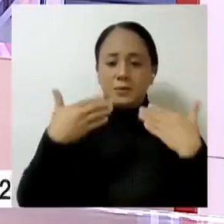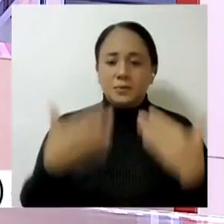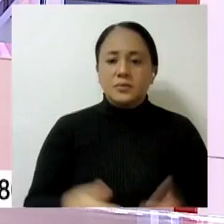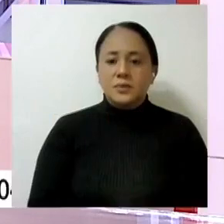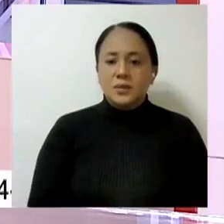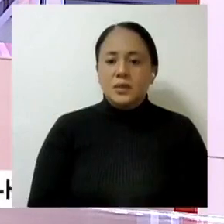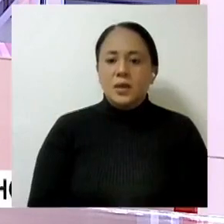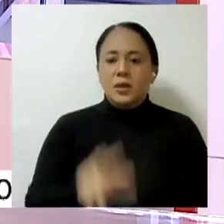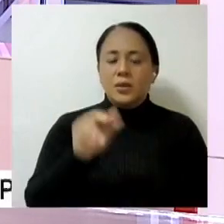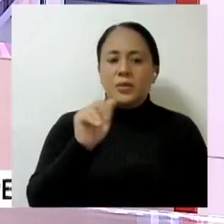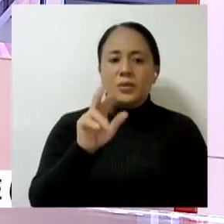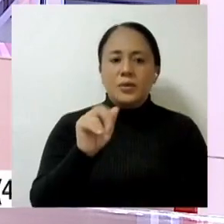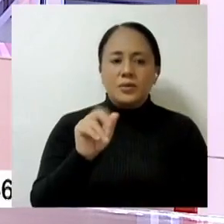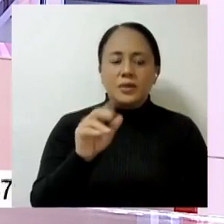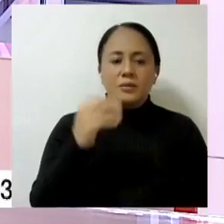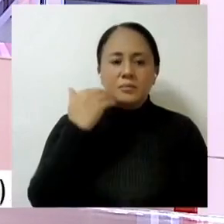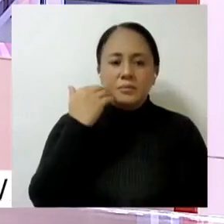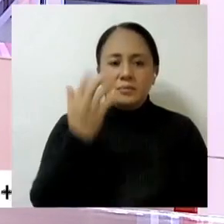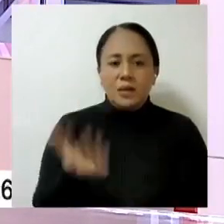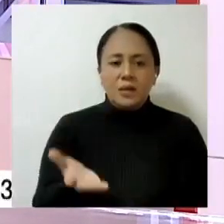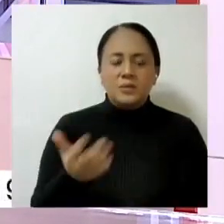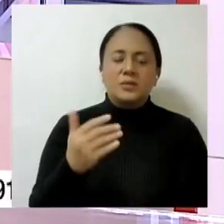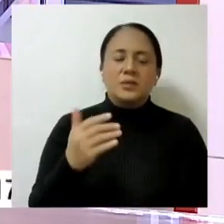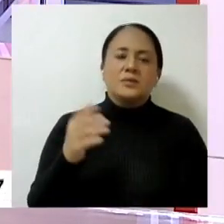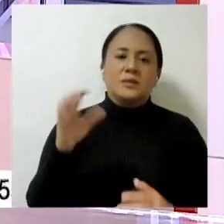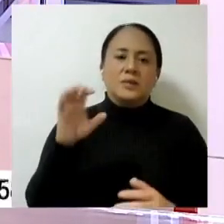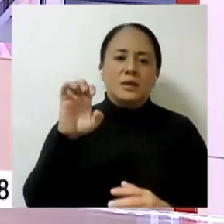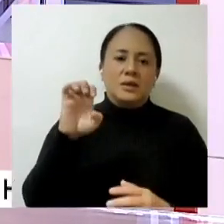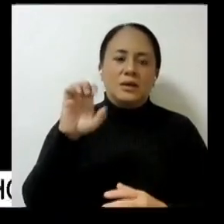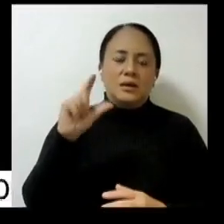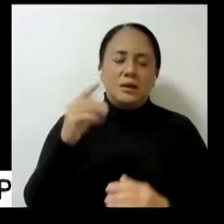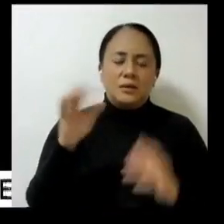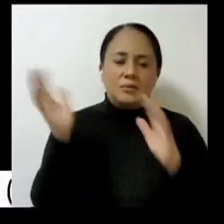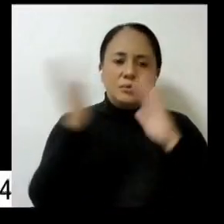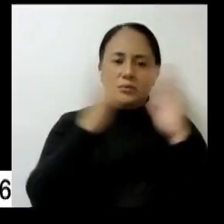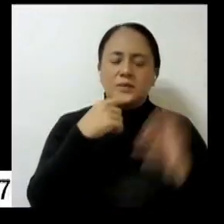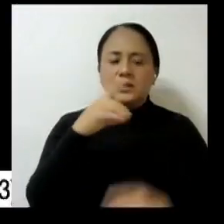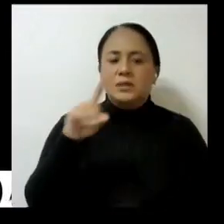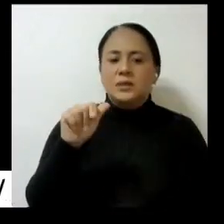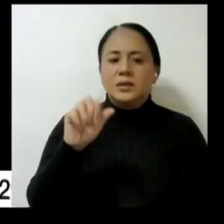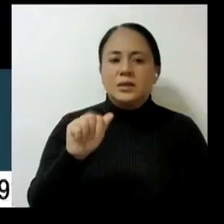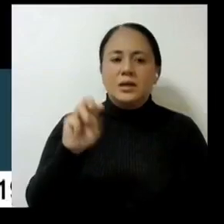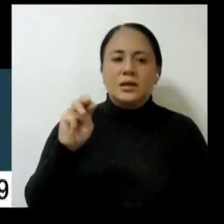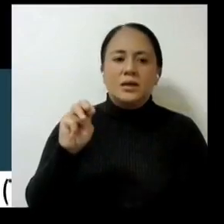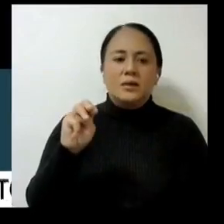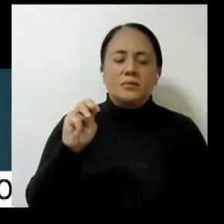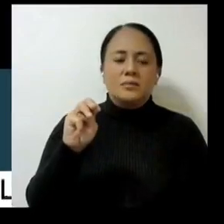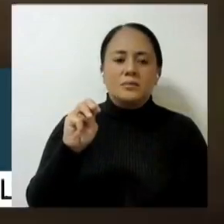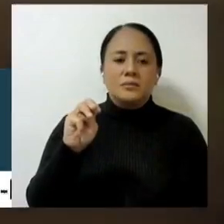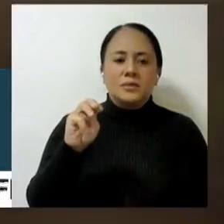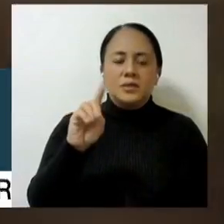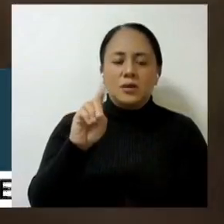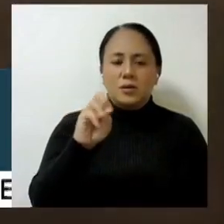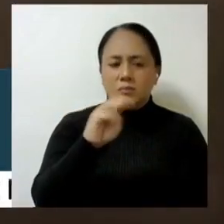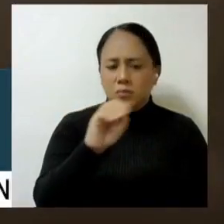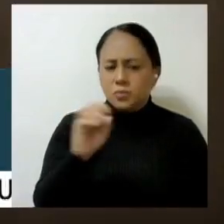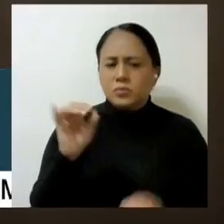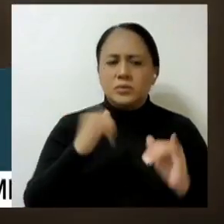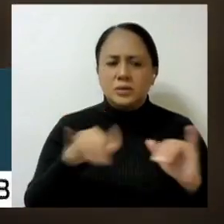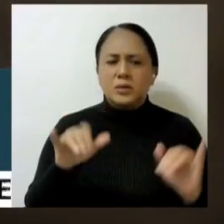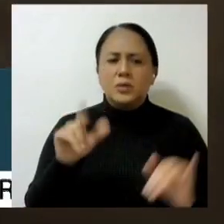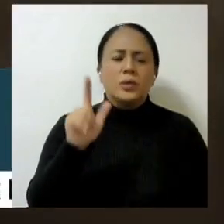Egay. Data from the National Disaster Risk Reduction and Management Council also show 20 more are reported missing. The storm affected